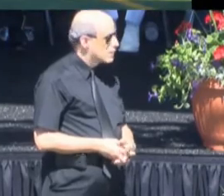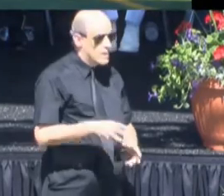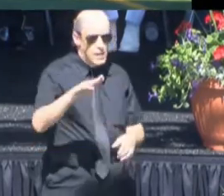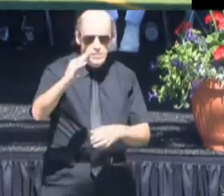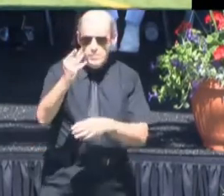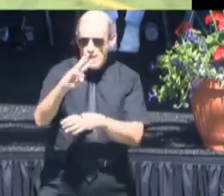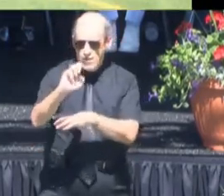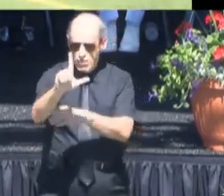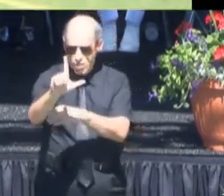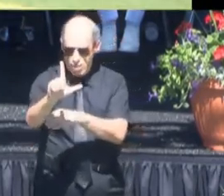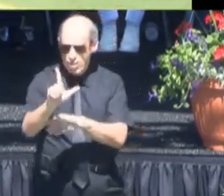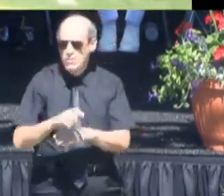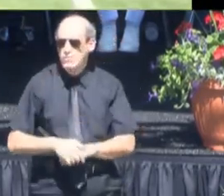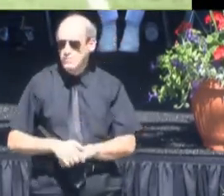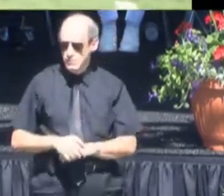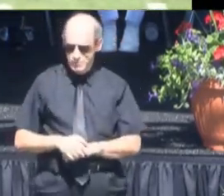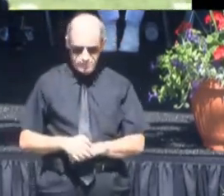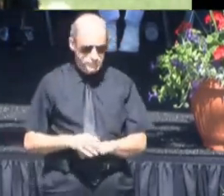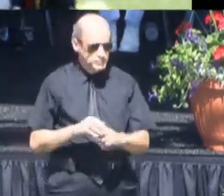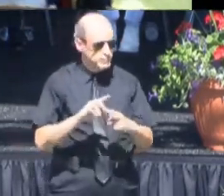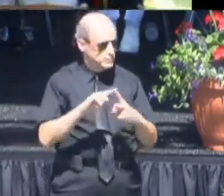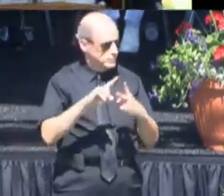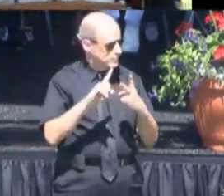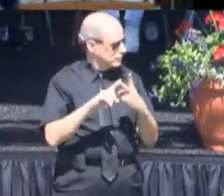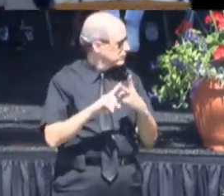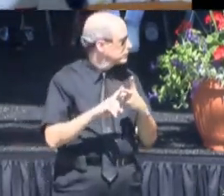Michael L. Donner.